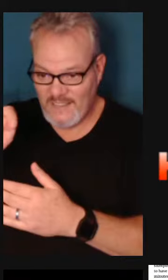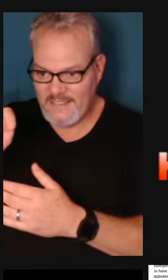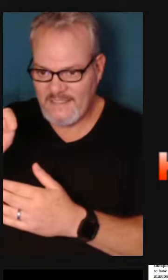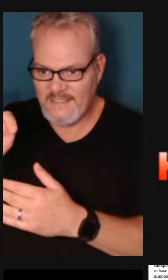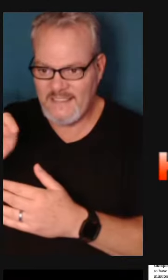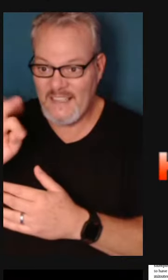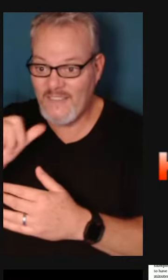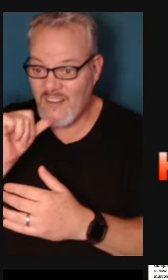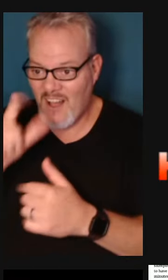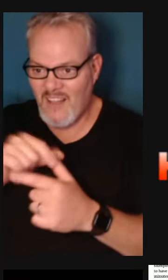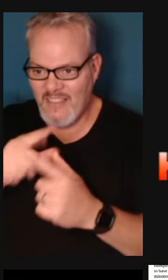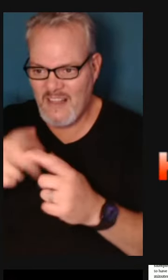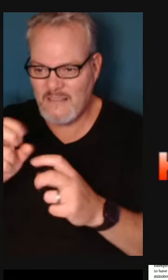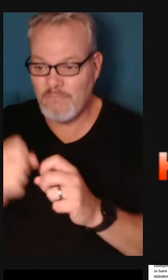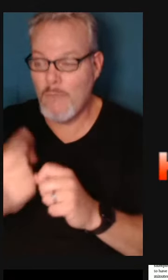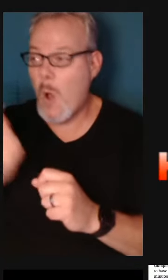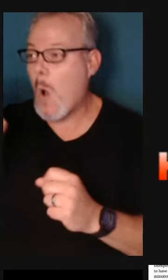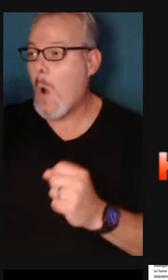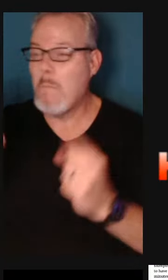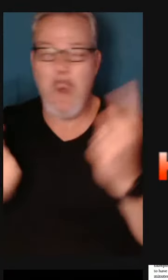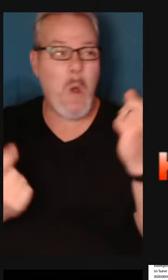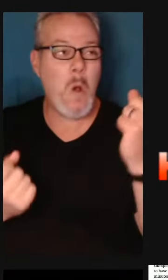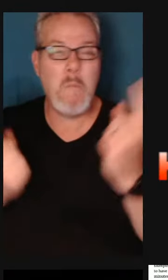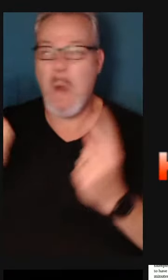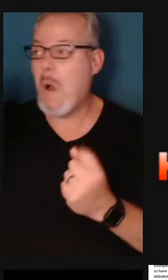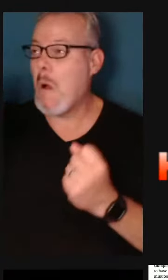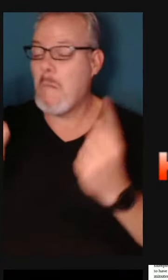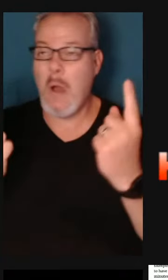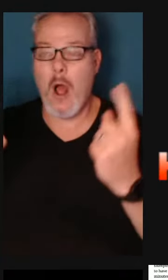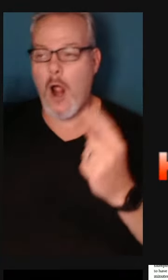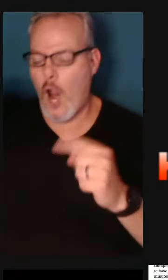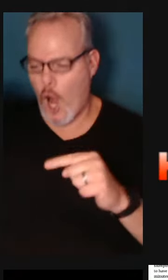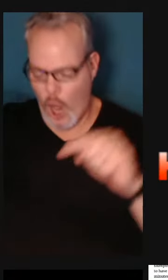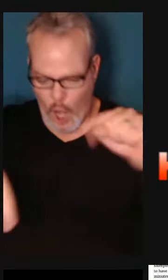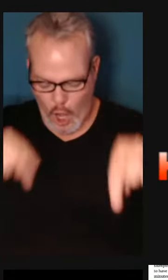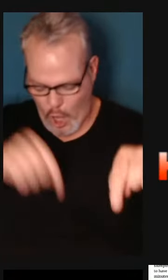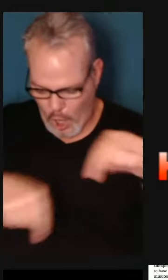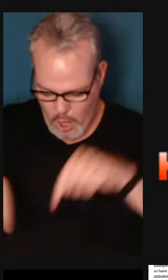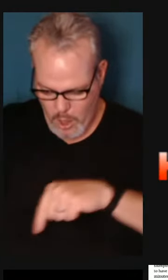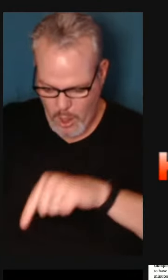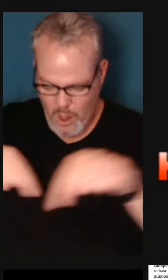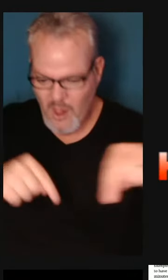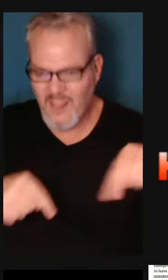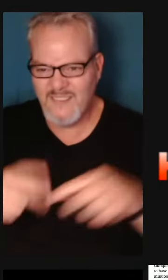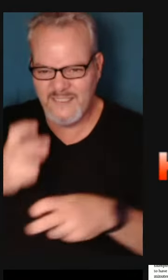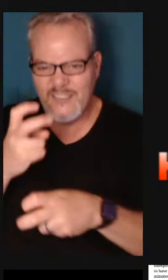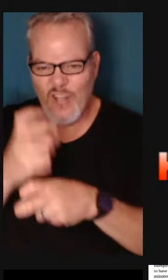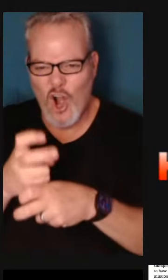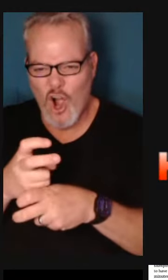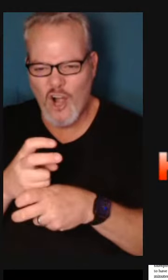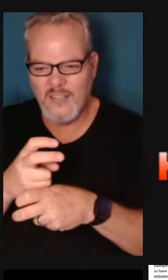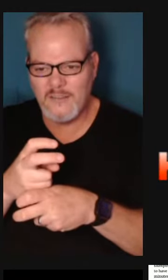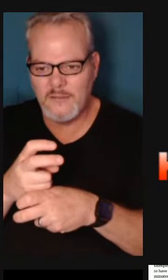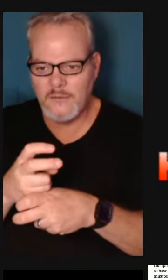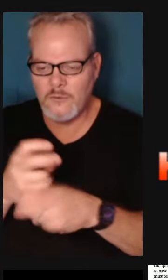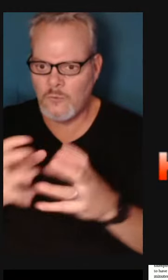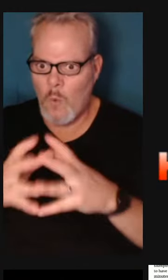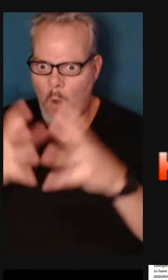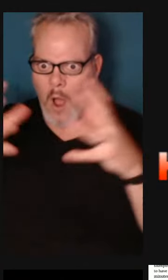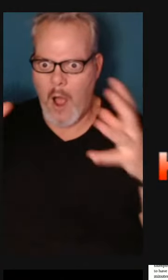to actually land in this area. So this sentence here at the end is pretty interesting, like how much the landscape has changed over